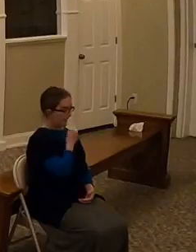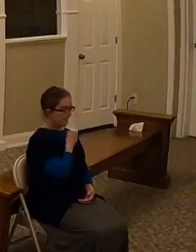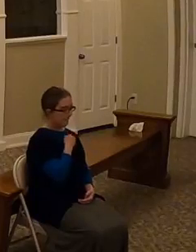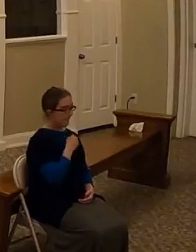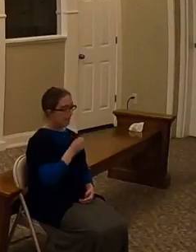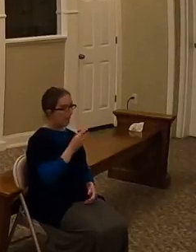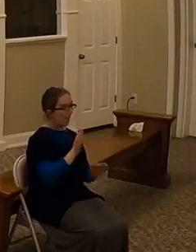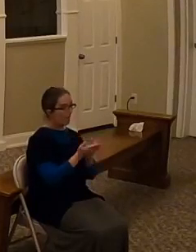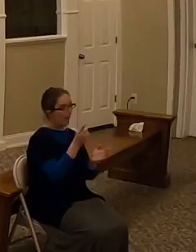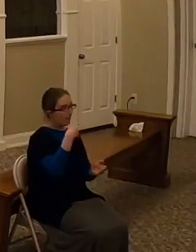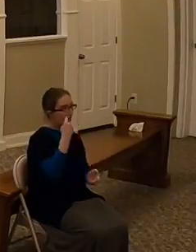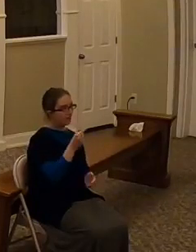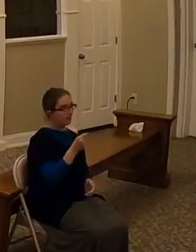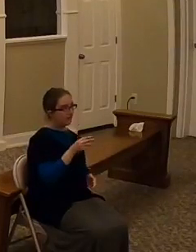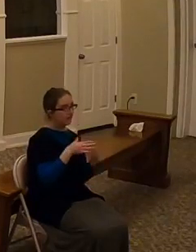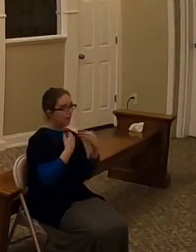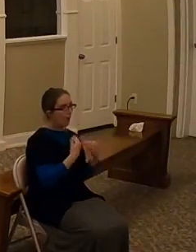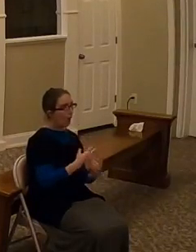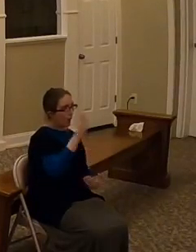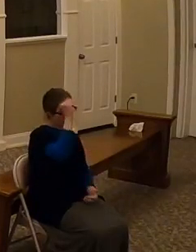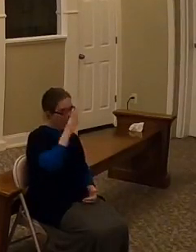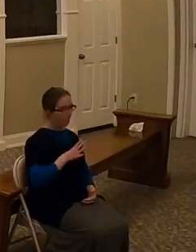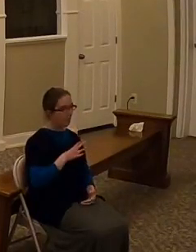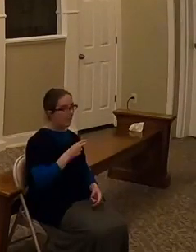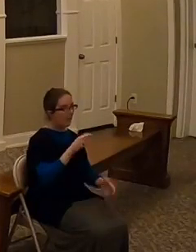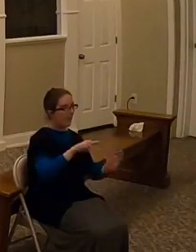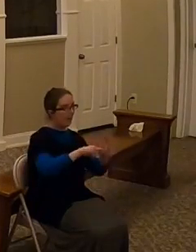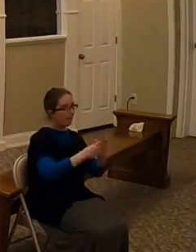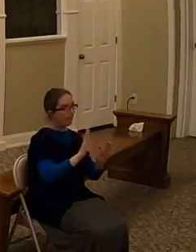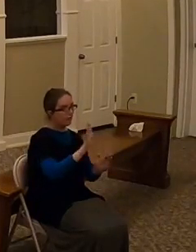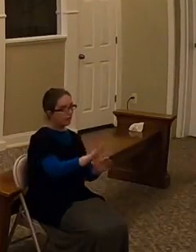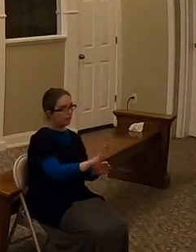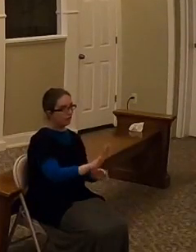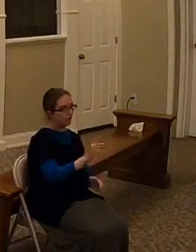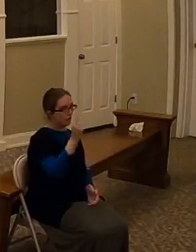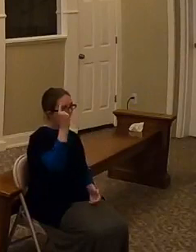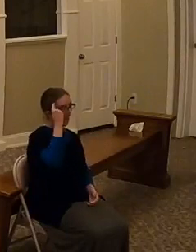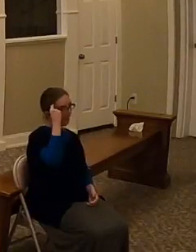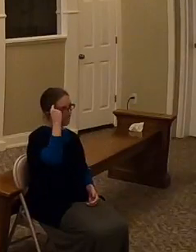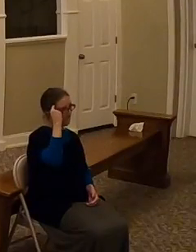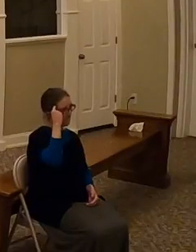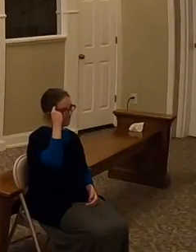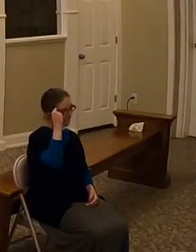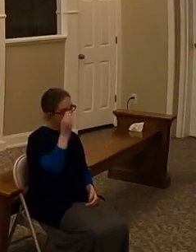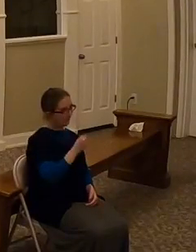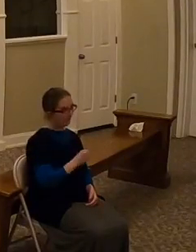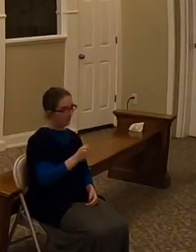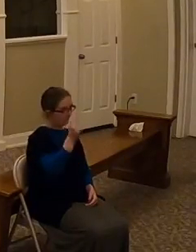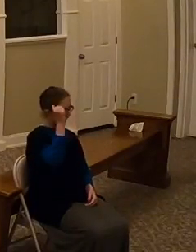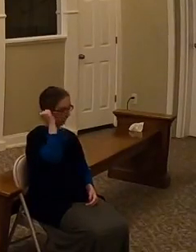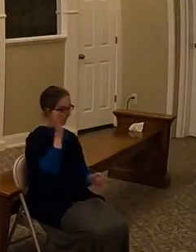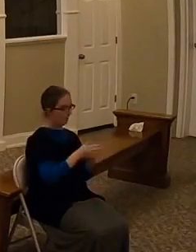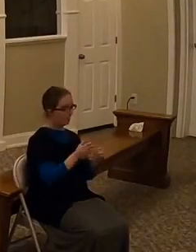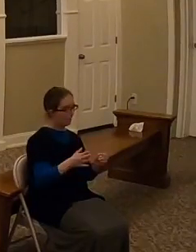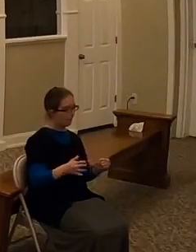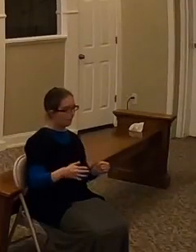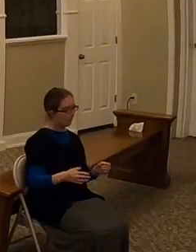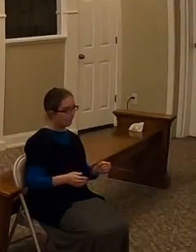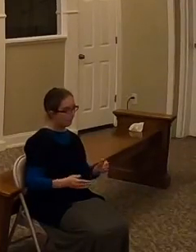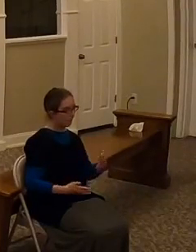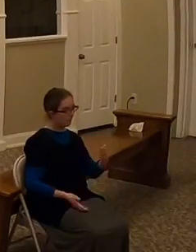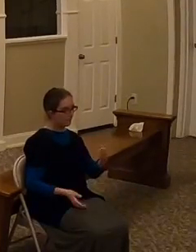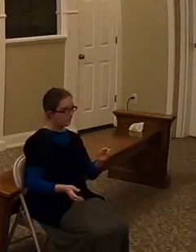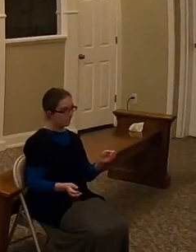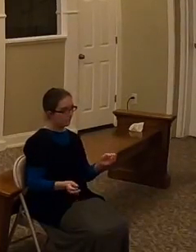refers to the heart of man, it refers to your central nervous system, your brain and your spinal cord, everything connects